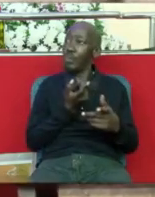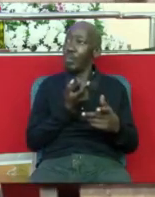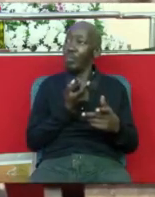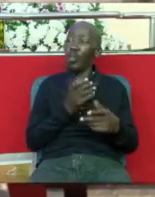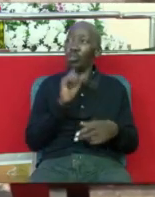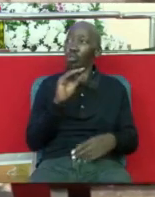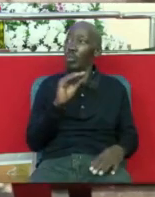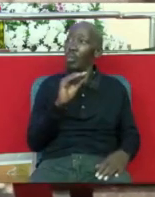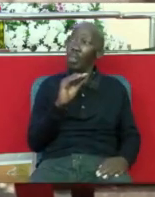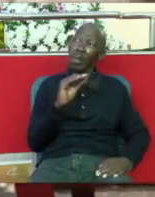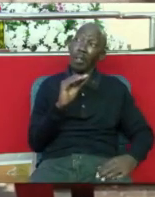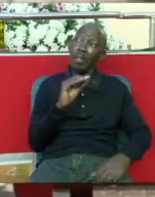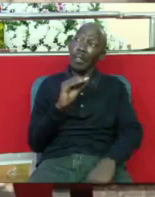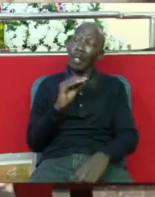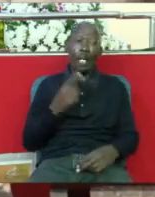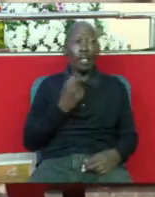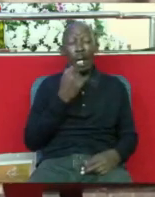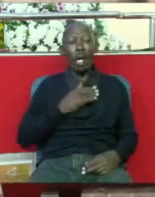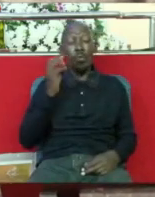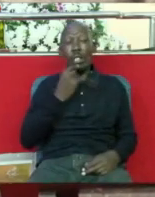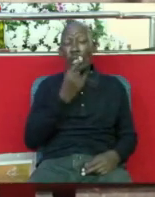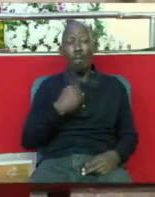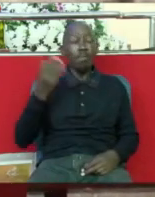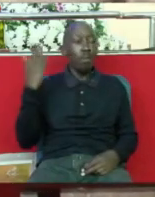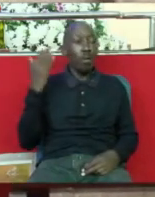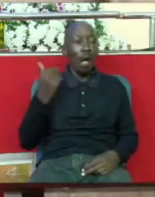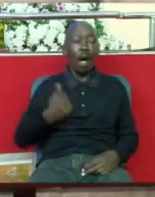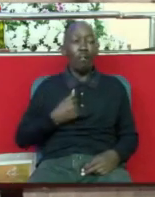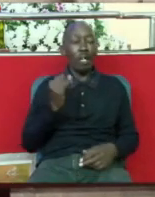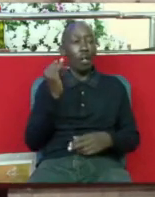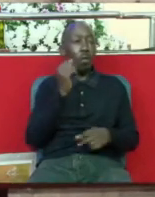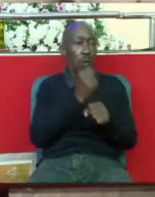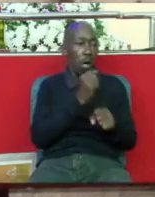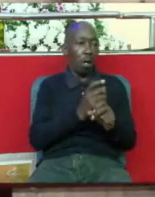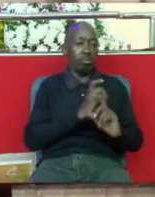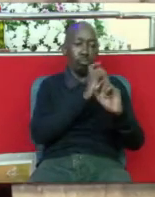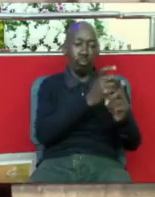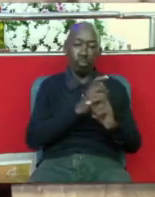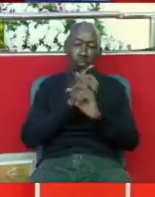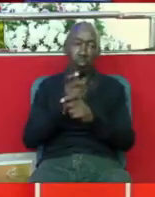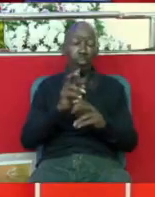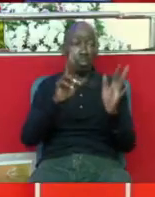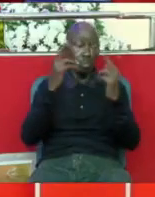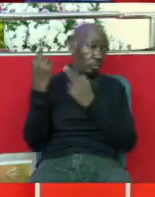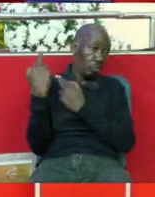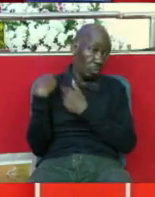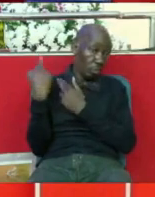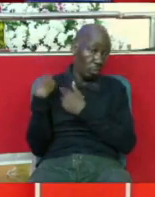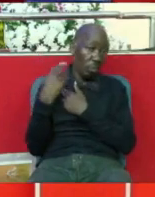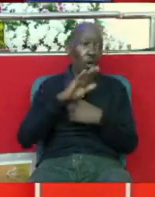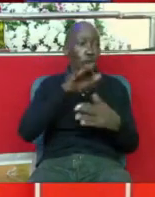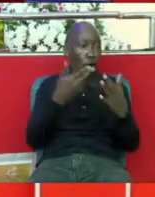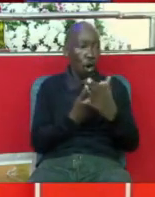so, I was telling someone, we used to have assignments. Hivyo basi tulikuwa tunapewa majukumu. They are all